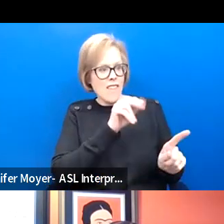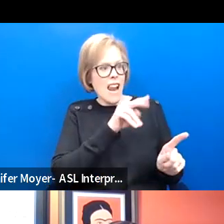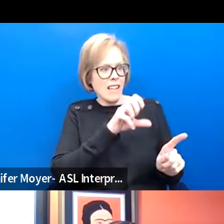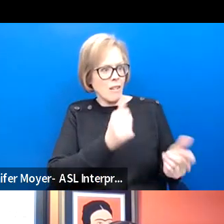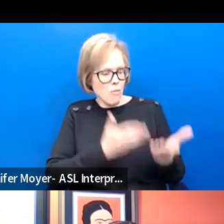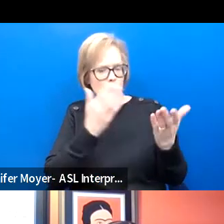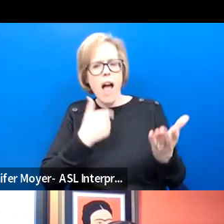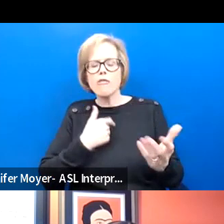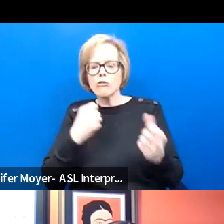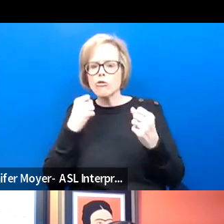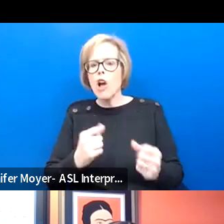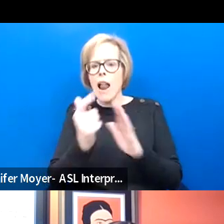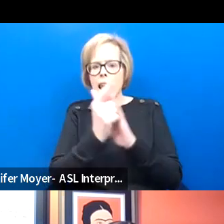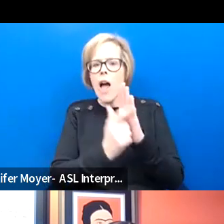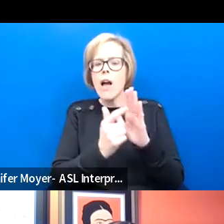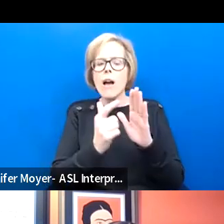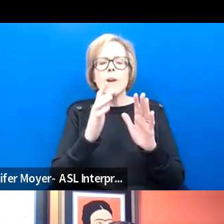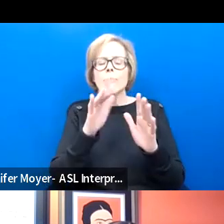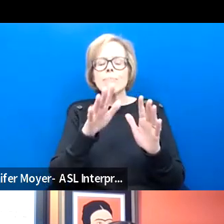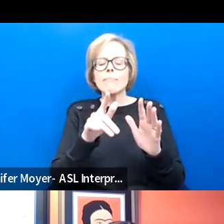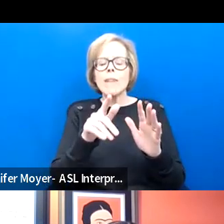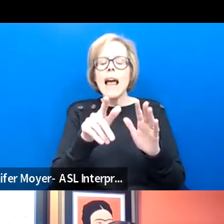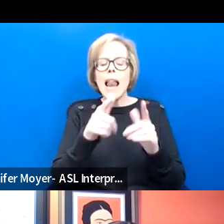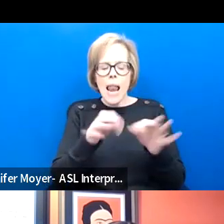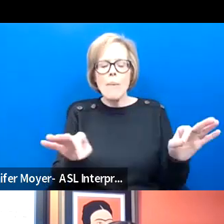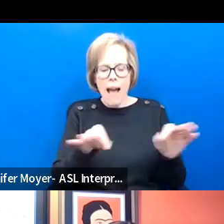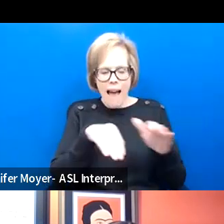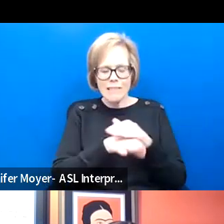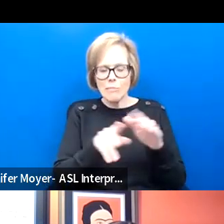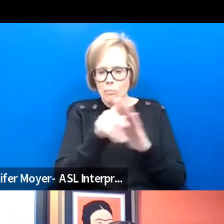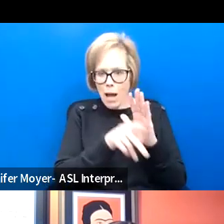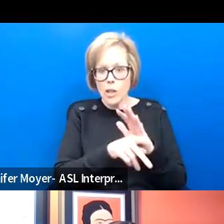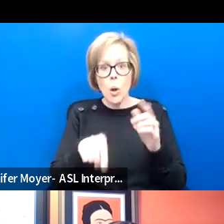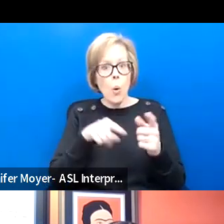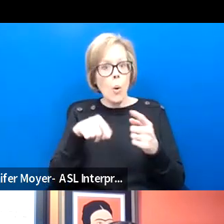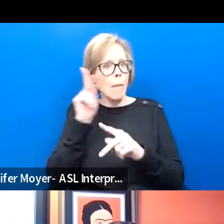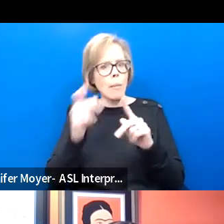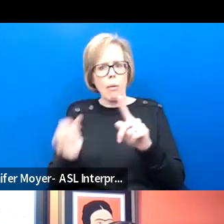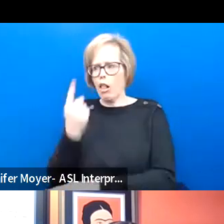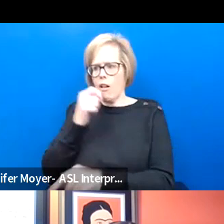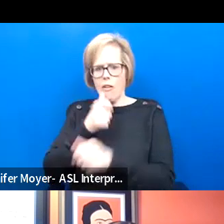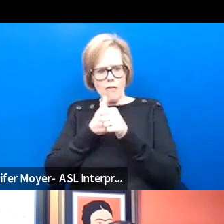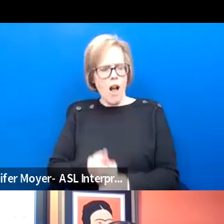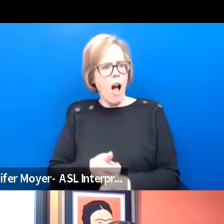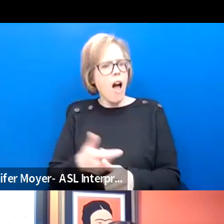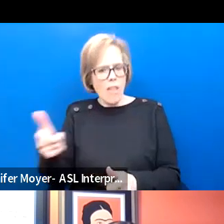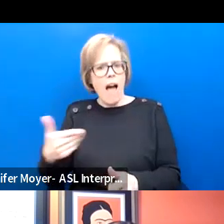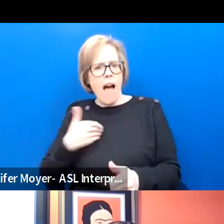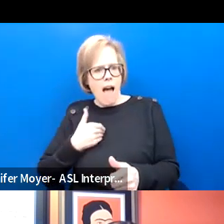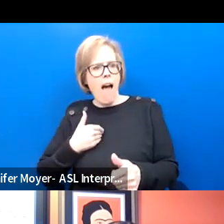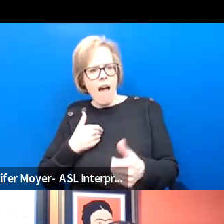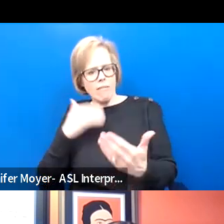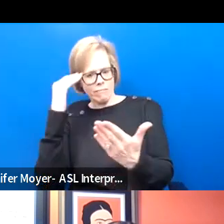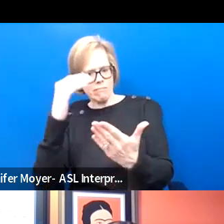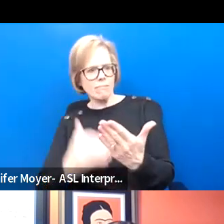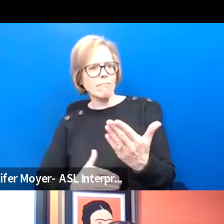strong language access policies within our organization. So when people work outside those policies, there is recourse. People will have the conversation